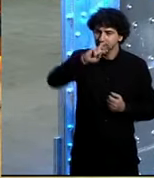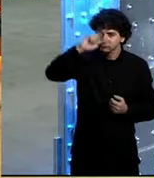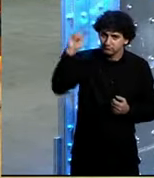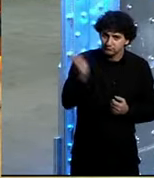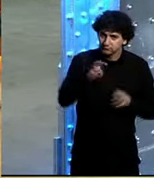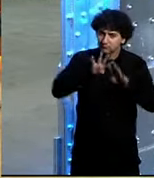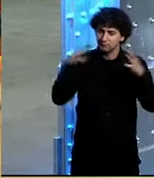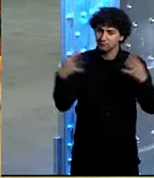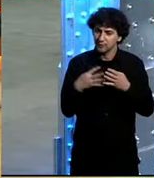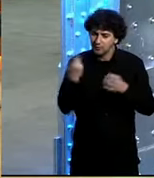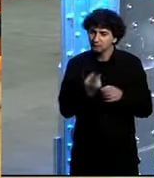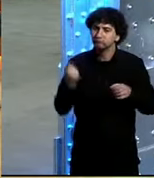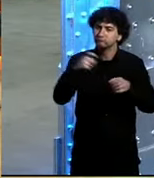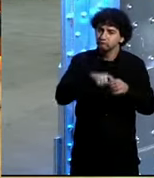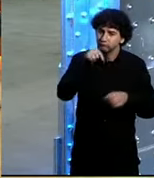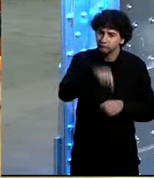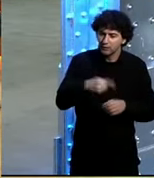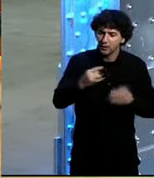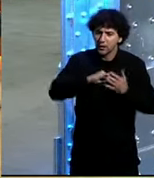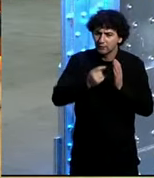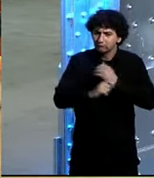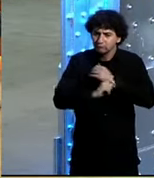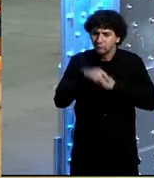What happens when we use Transmedia